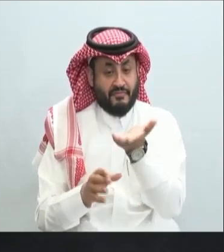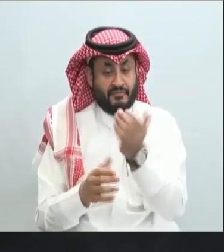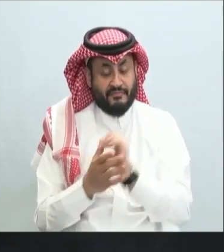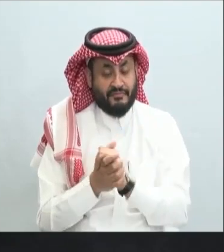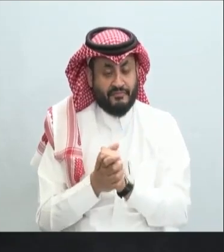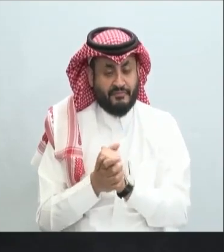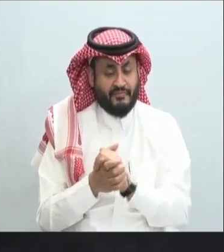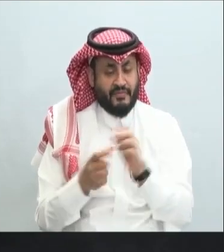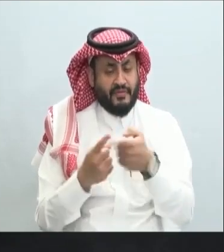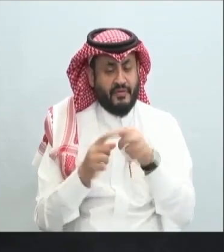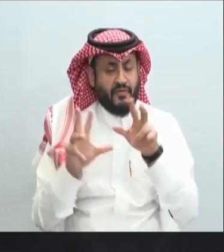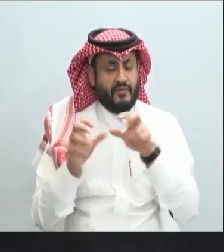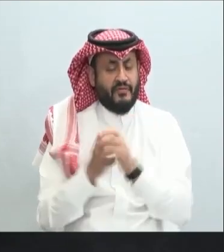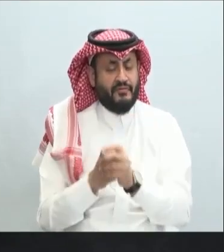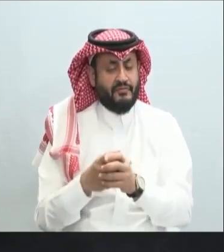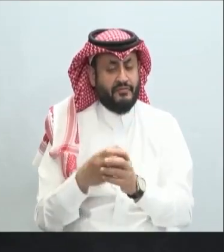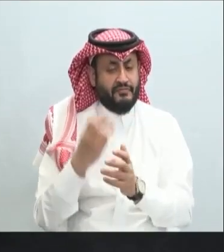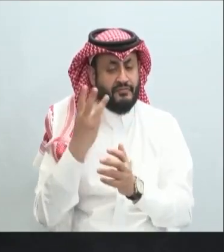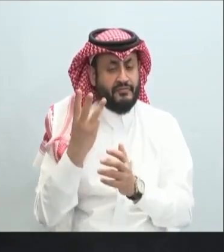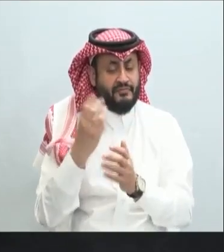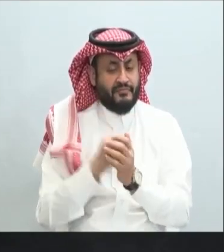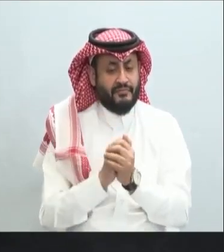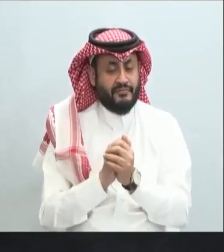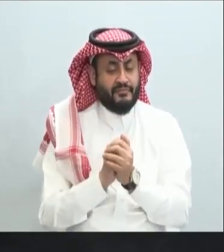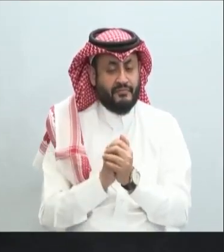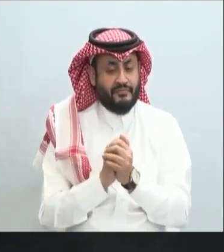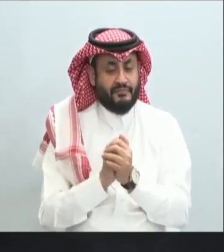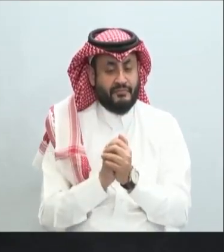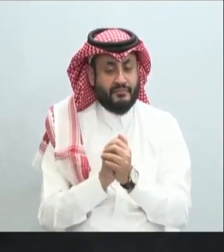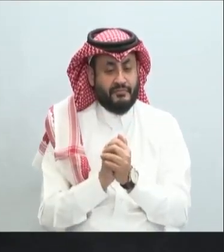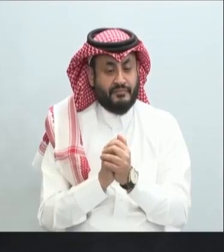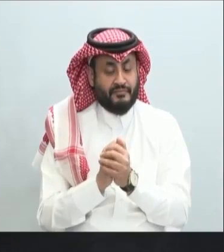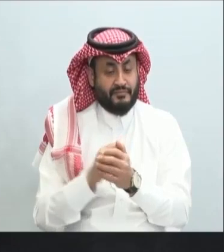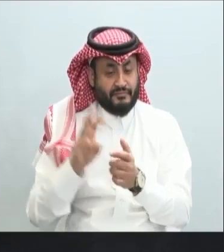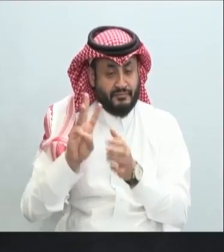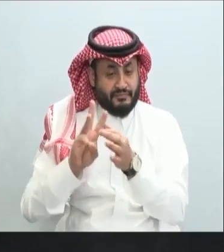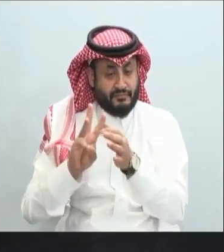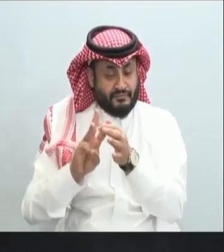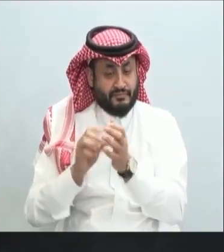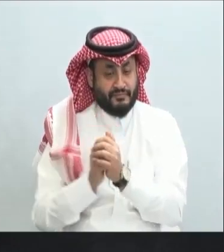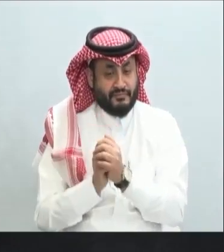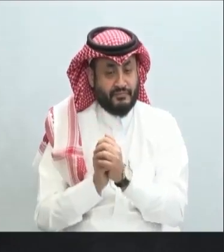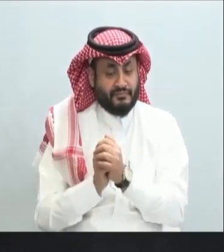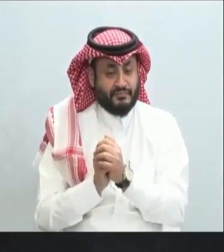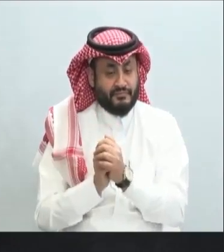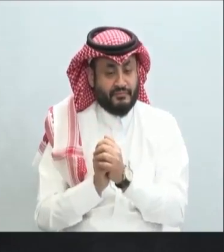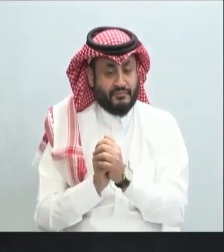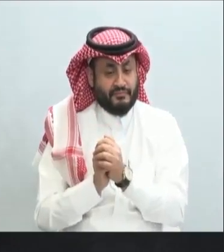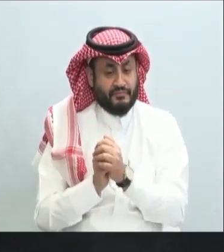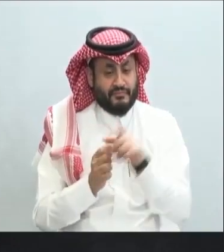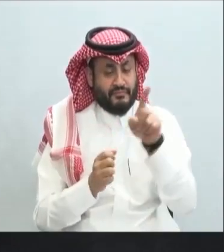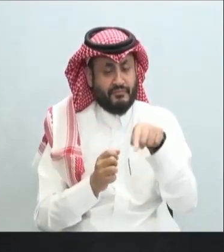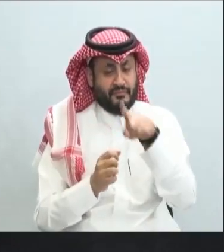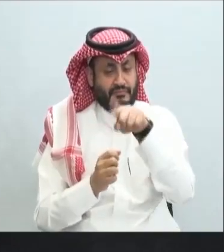Wednesday, and we said we can make the shape of Wednesday or the first letter, which is letter W, or we can